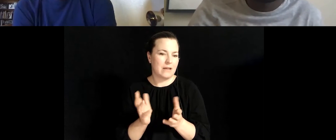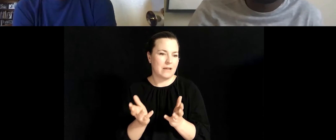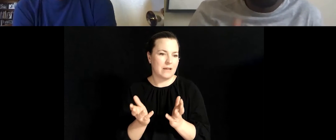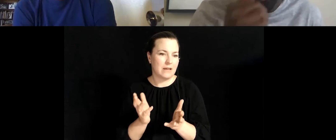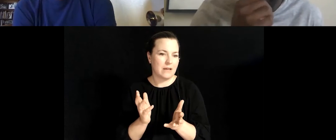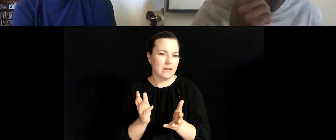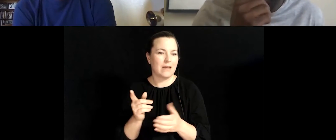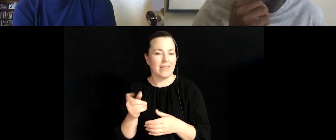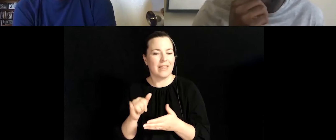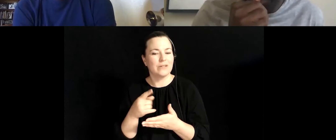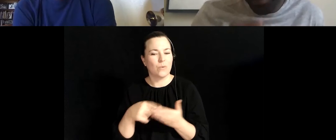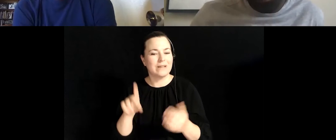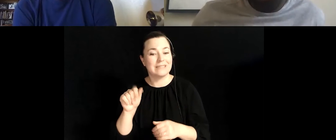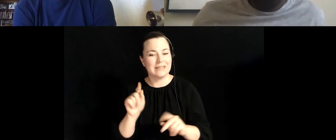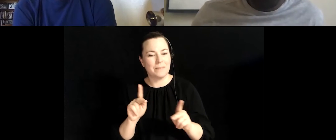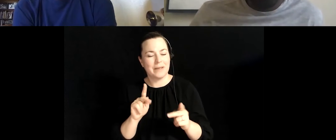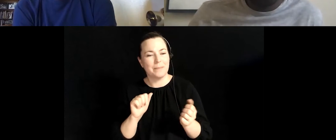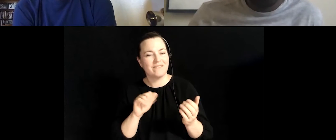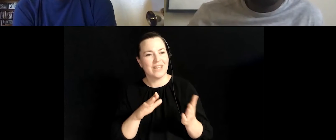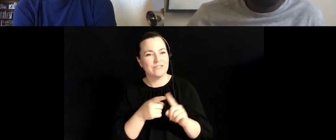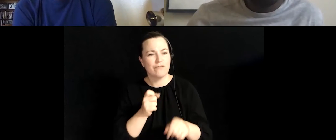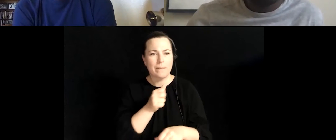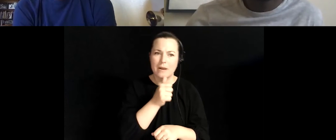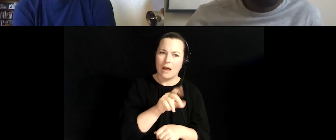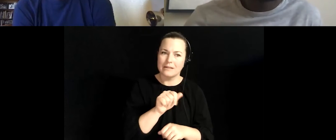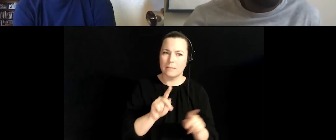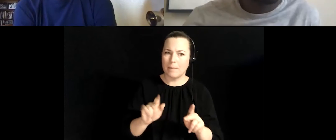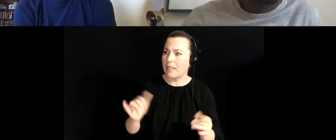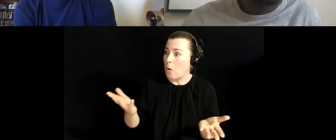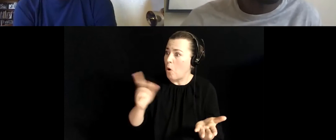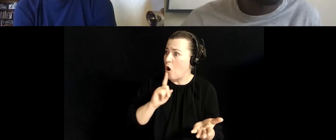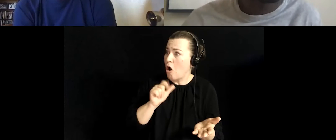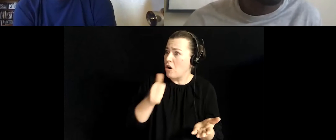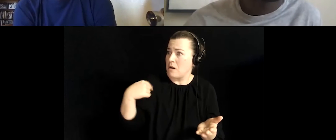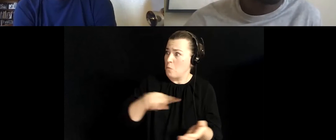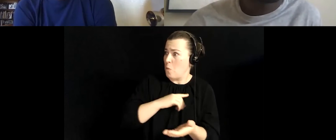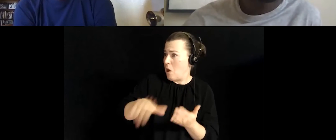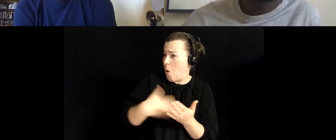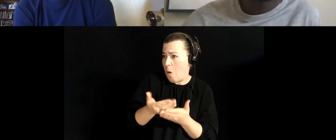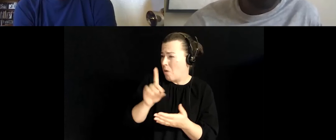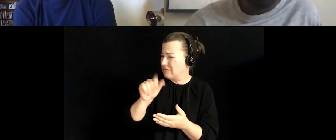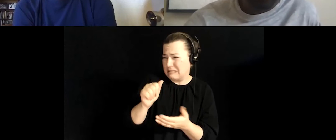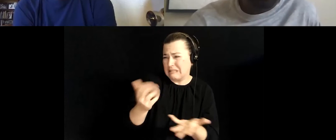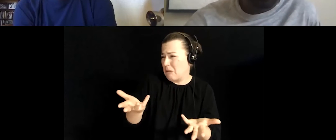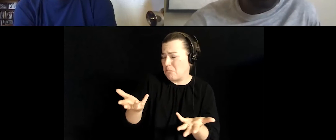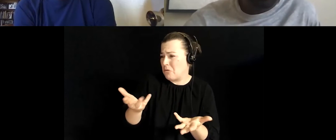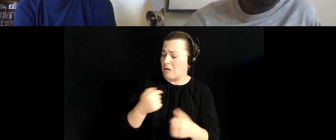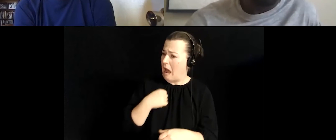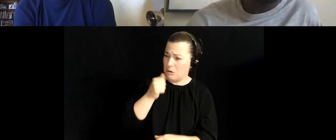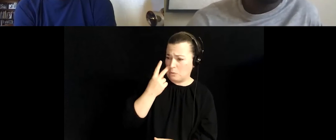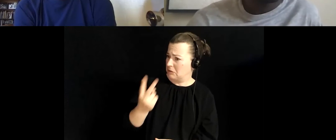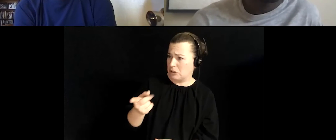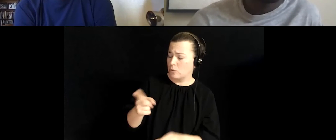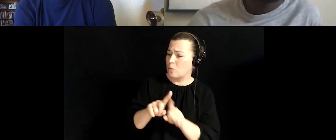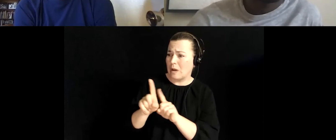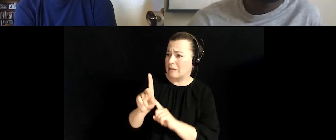non-disabled people, like that. Well, aren't we all disabled? Yeah. And I don't see you disabled, and